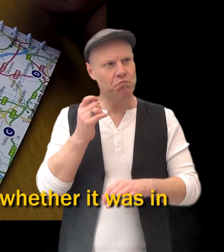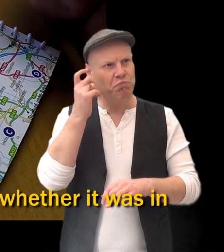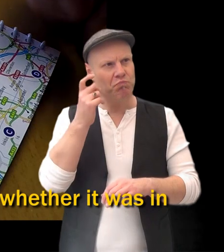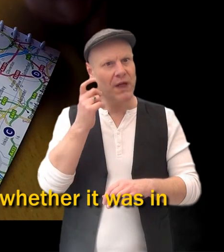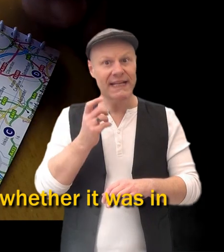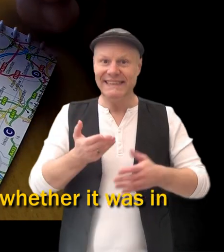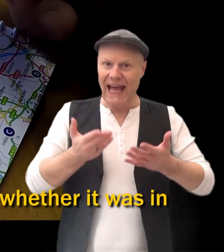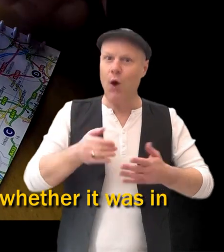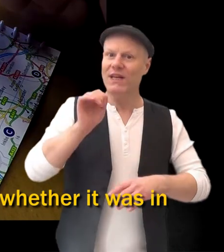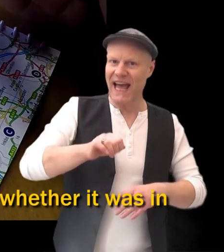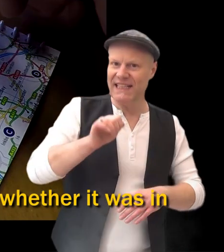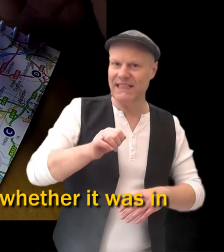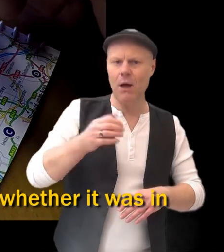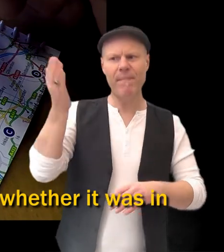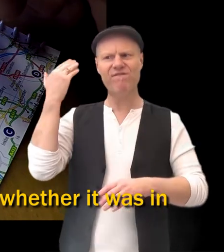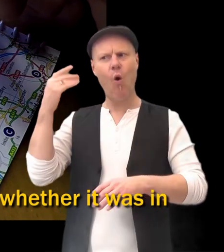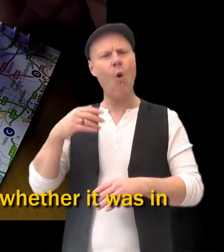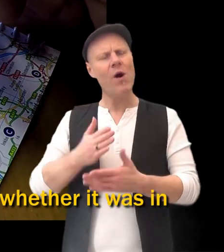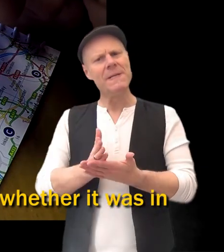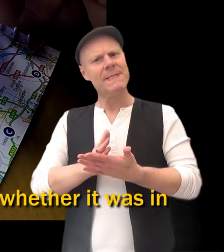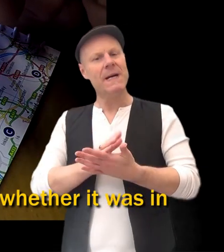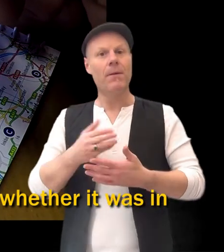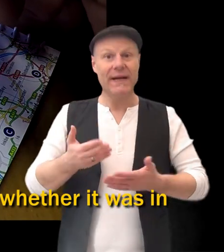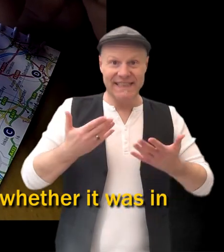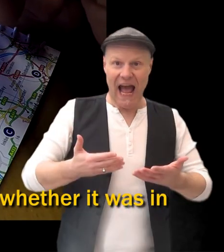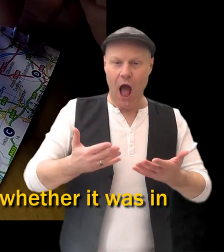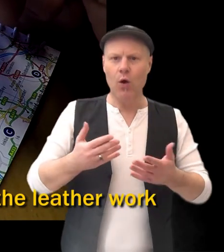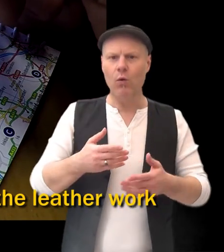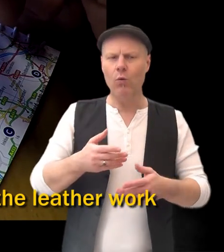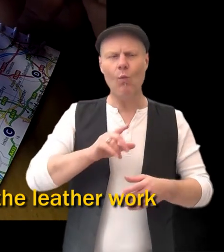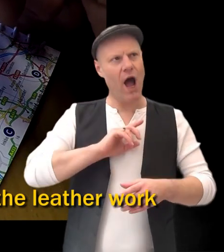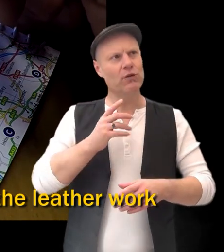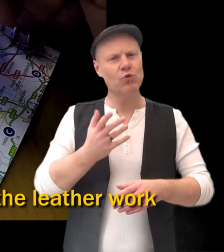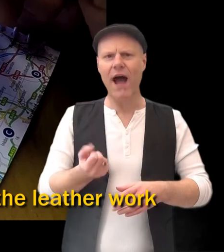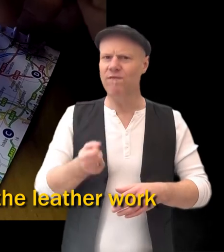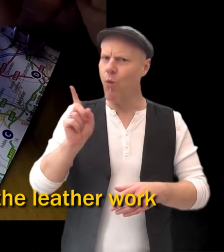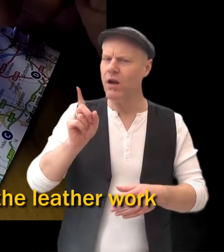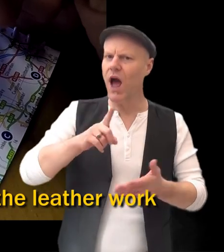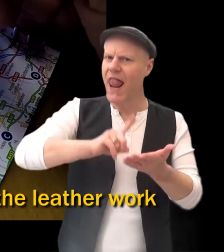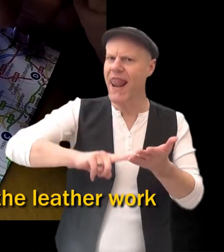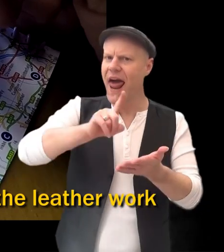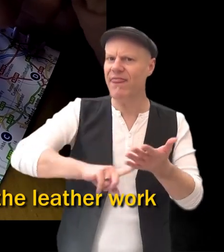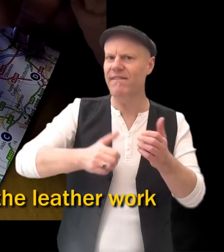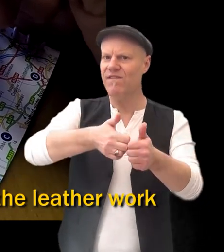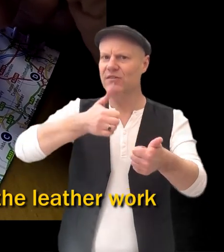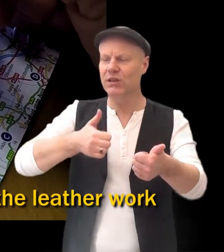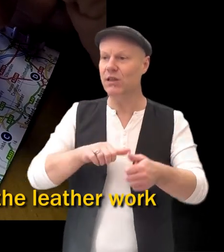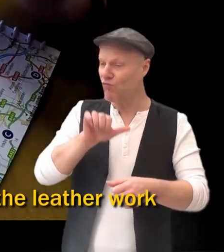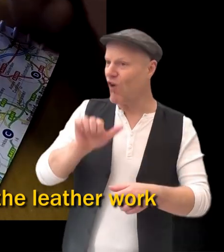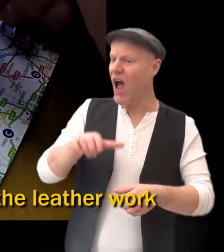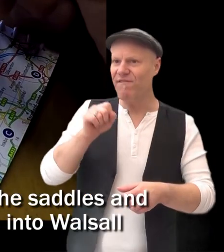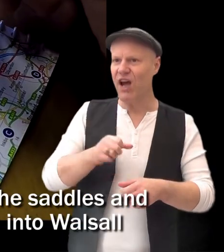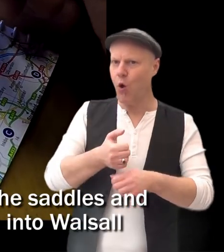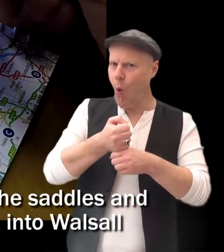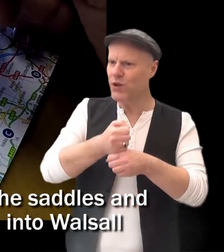It is now. I don't know that it was in the olden days, but, I mean, Warsaw, they haven't got all the leather work and stuff here. Well,